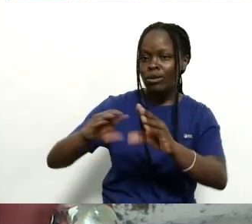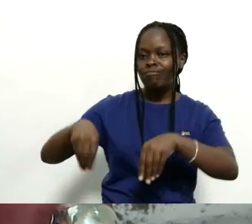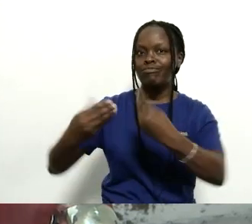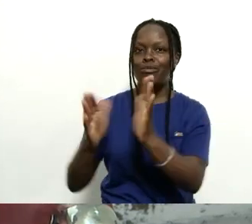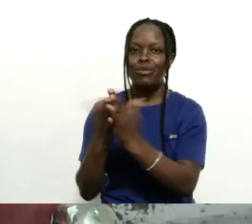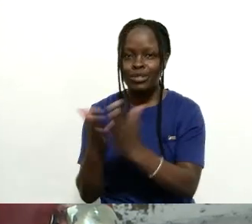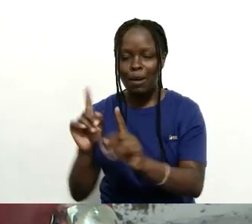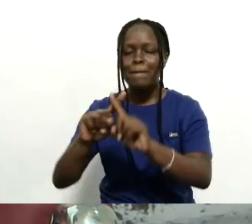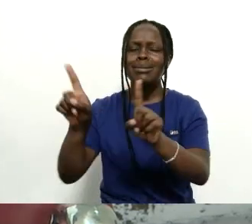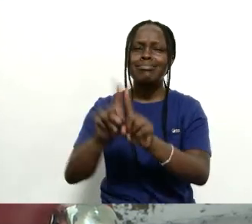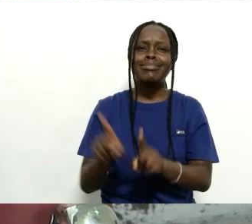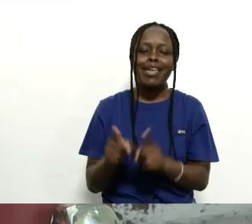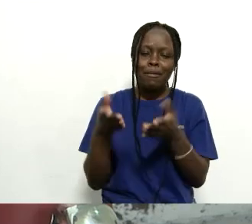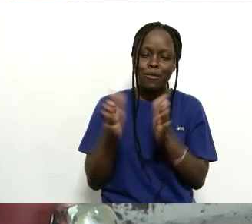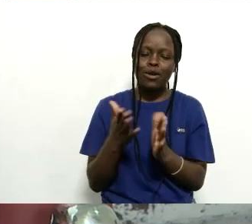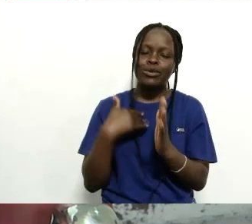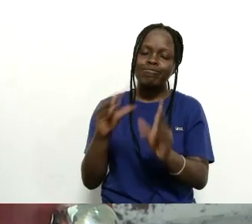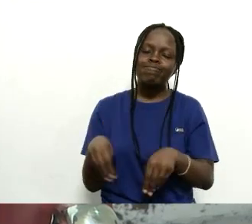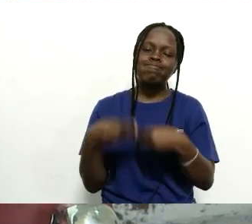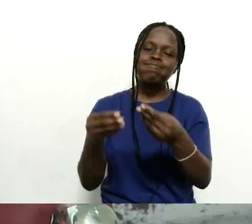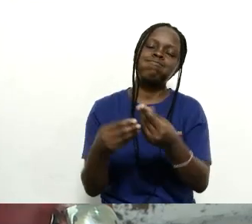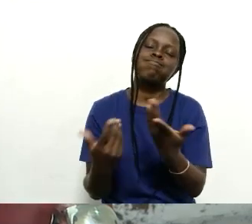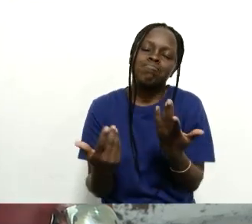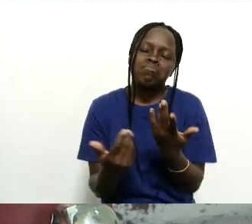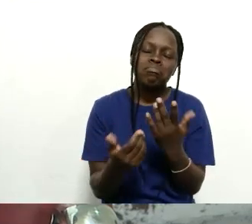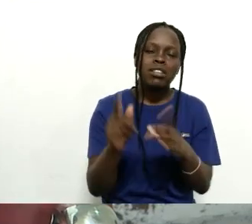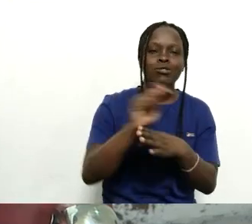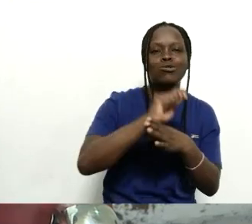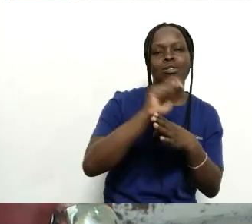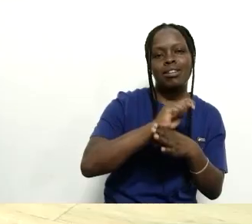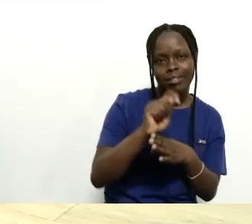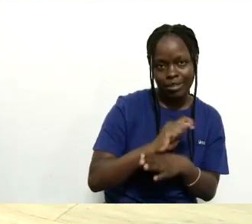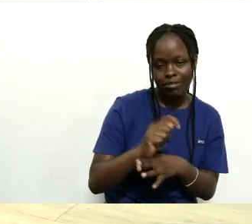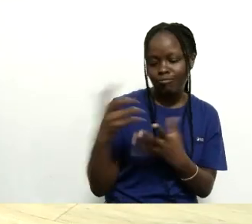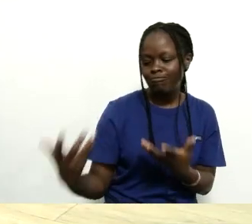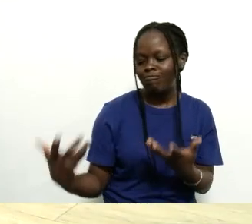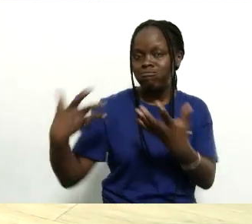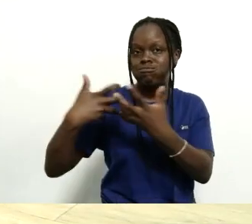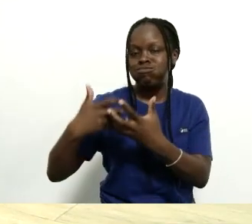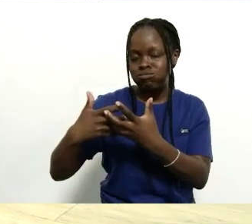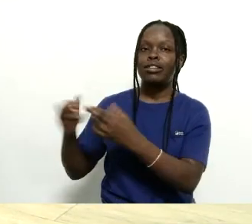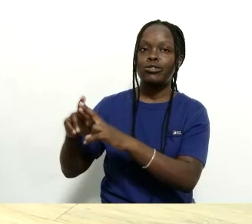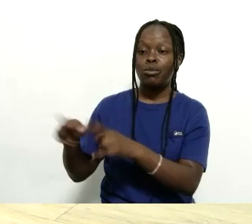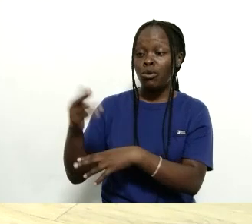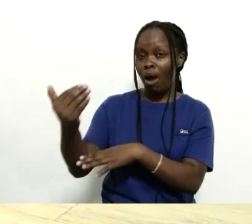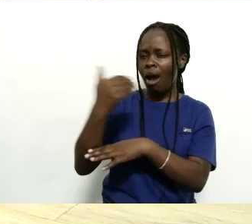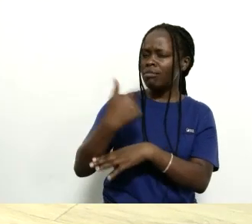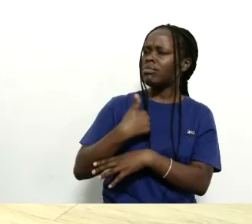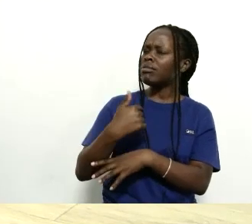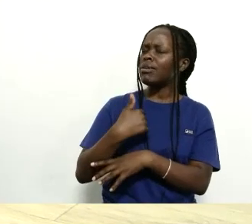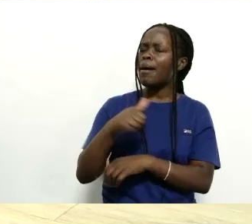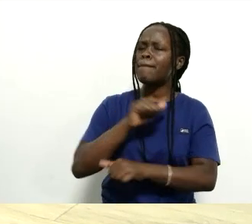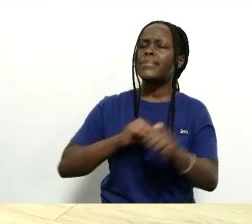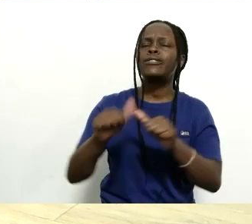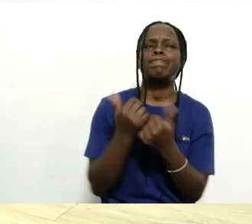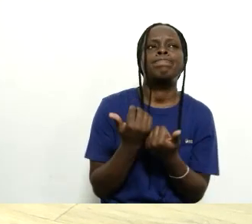One that we're actually partnering with in Kakuma Refugee Camp is called Porticas. And one thing is we trying to get the content out